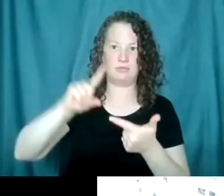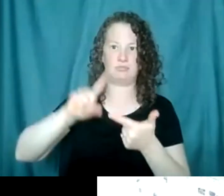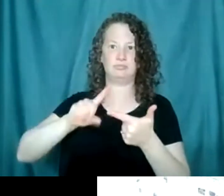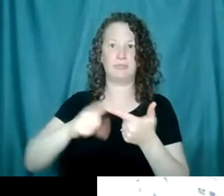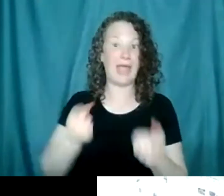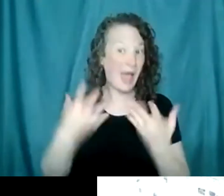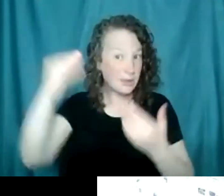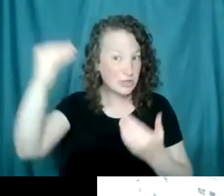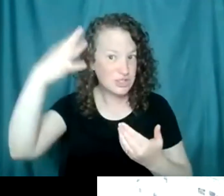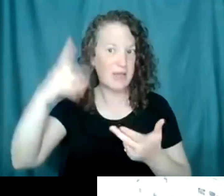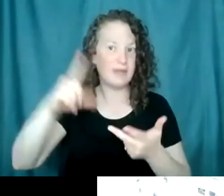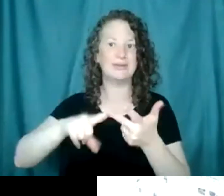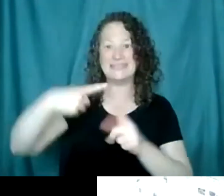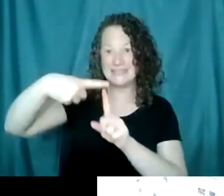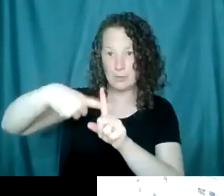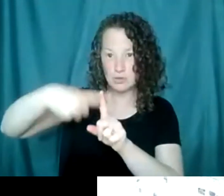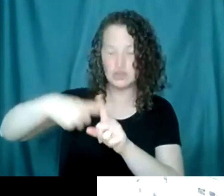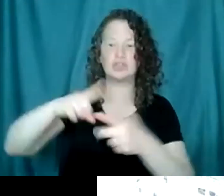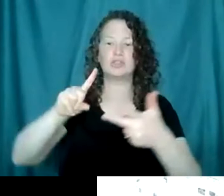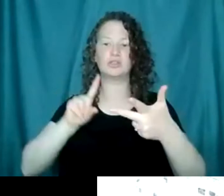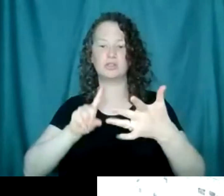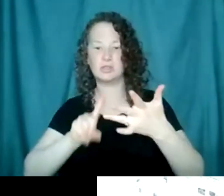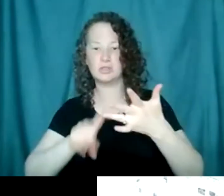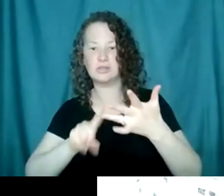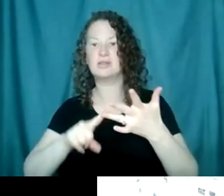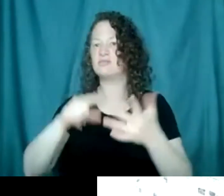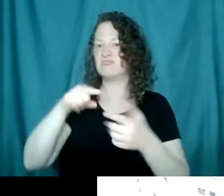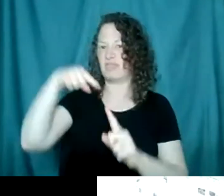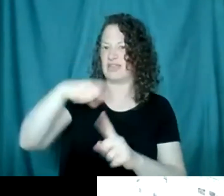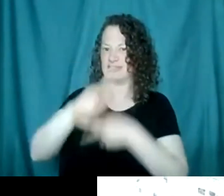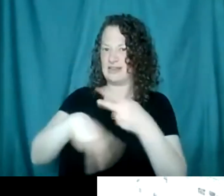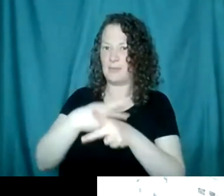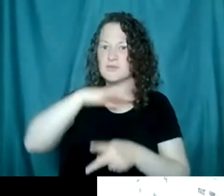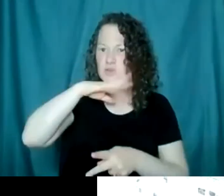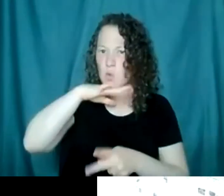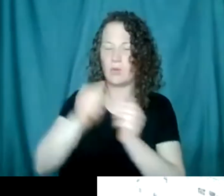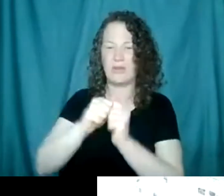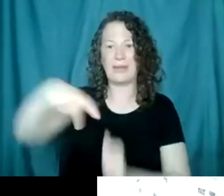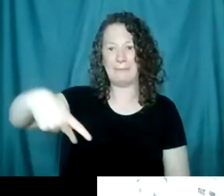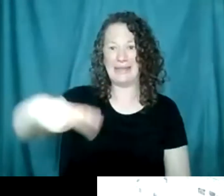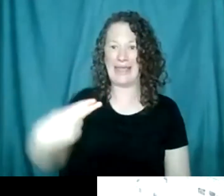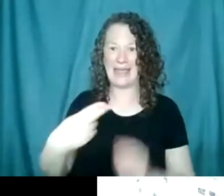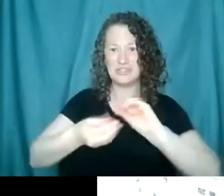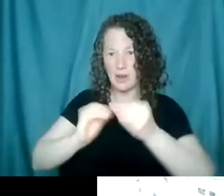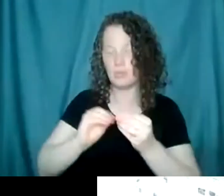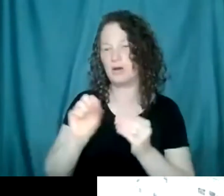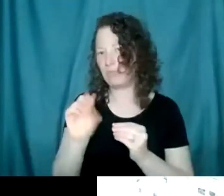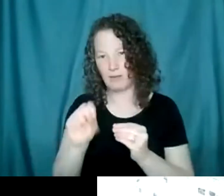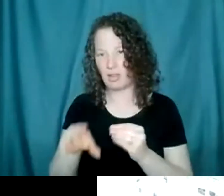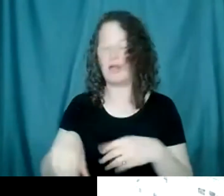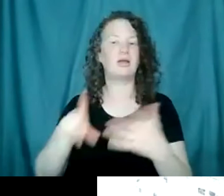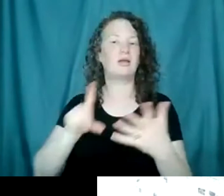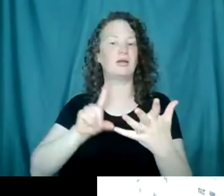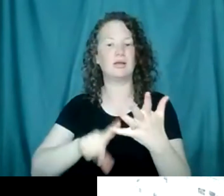sunlight, they need these temperatures, they need this kind of soil environment with a pH of this number, with a